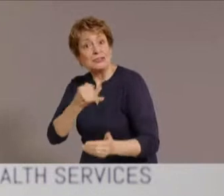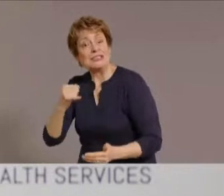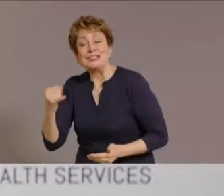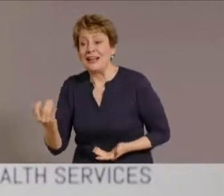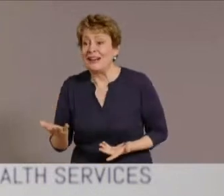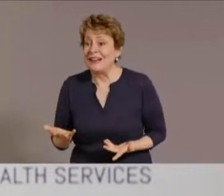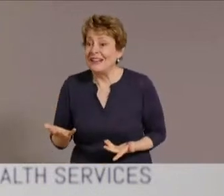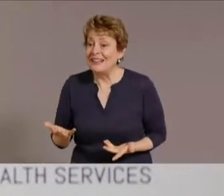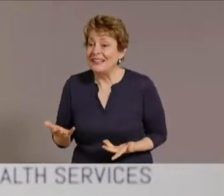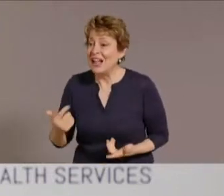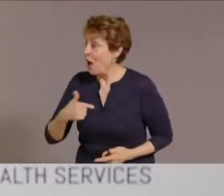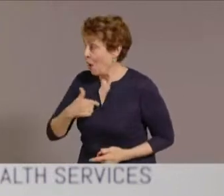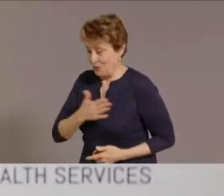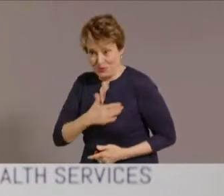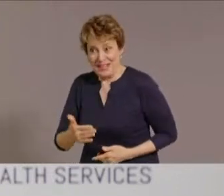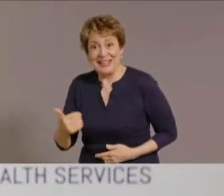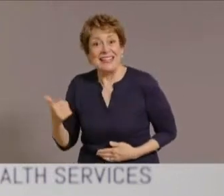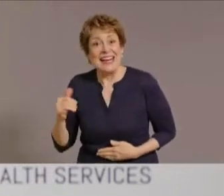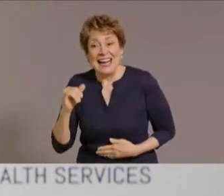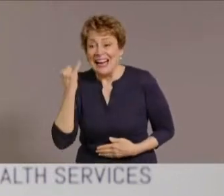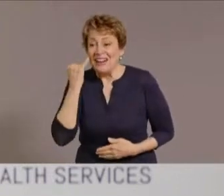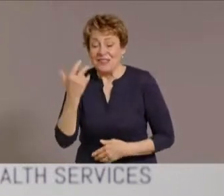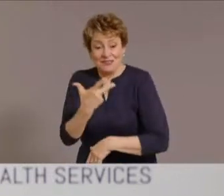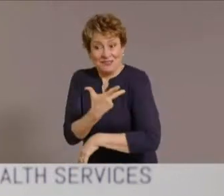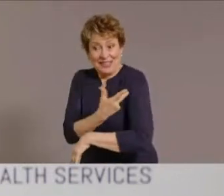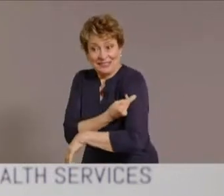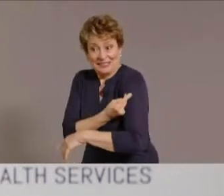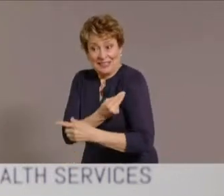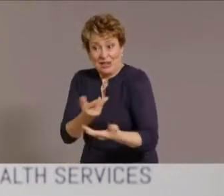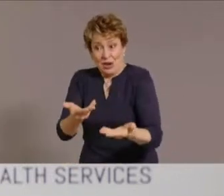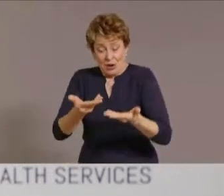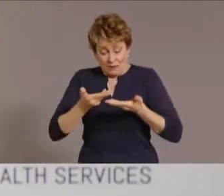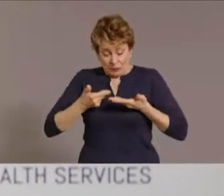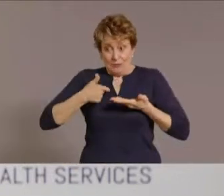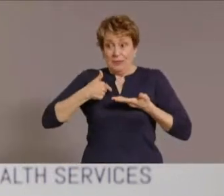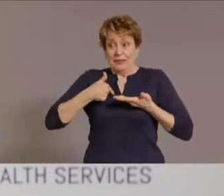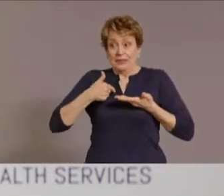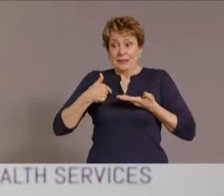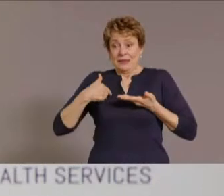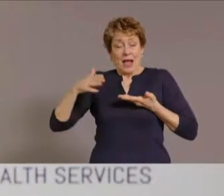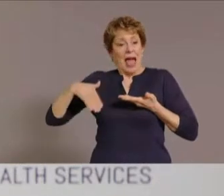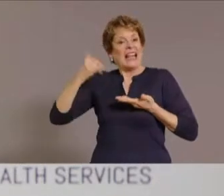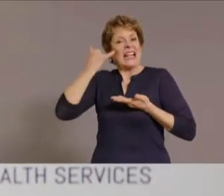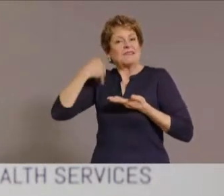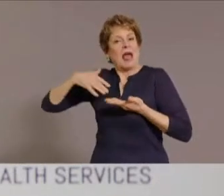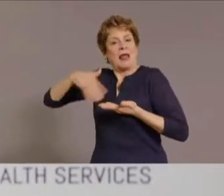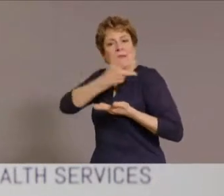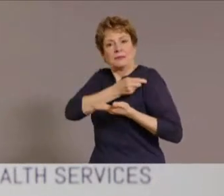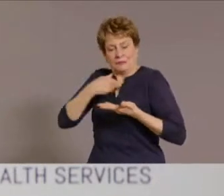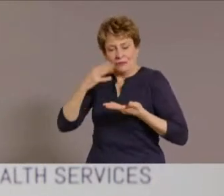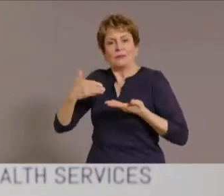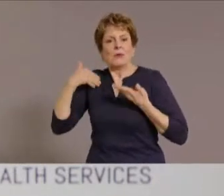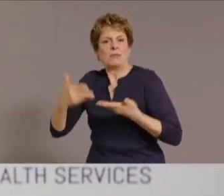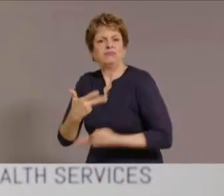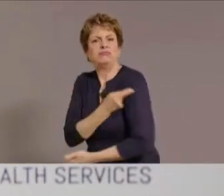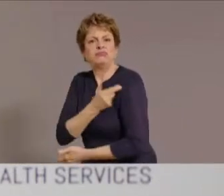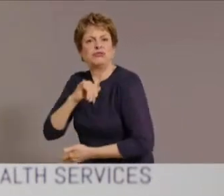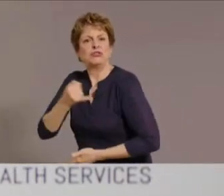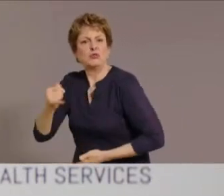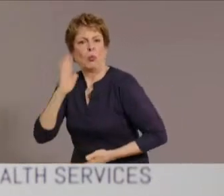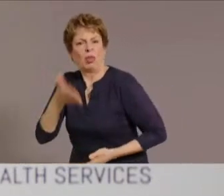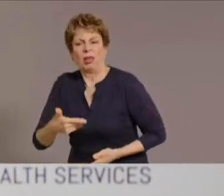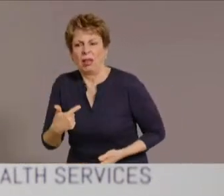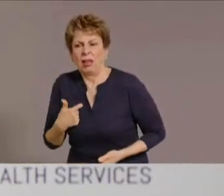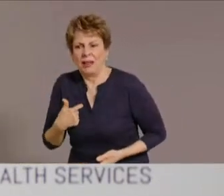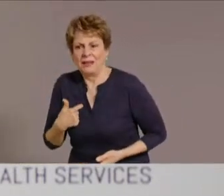or offered to me and I was unvaccinated. You know, I'm not one that wins the lottery. It's a really, really